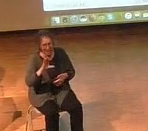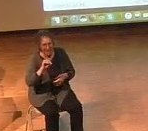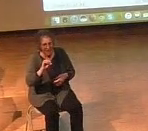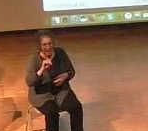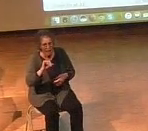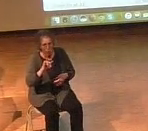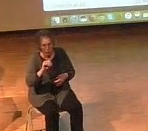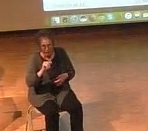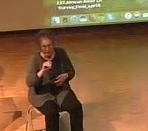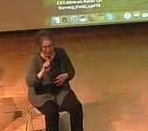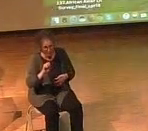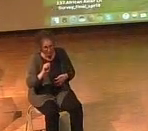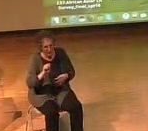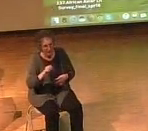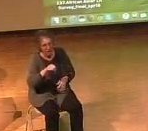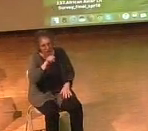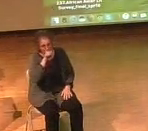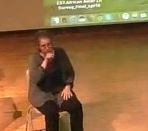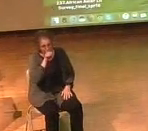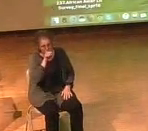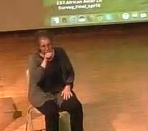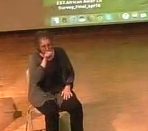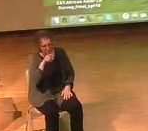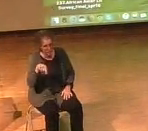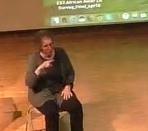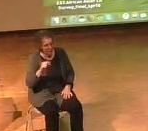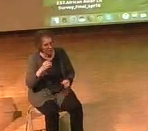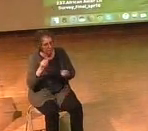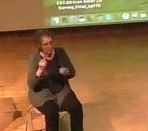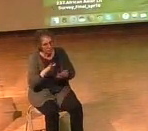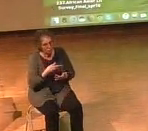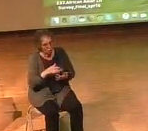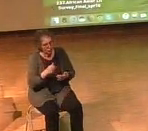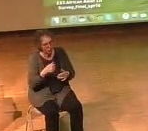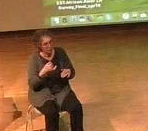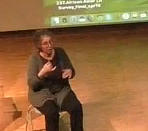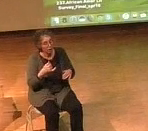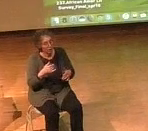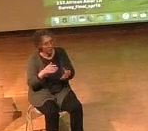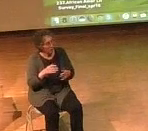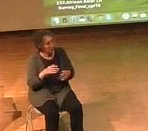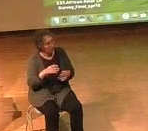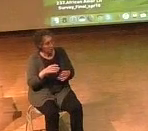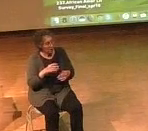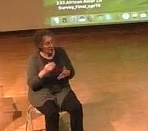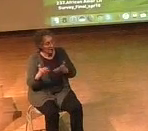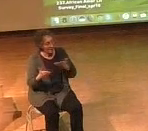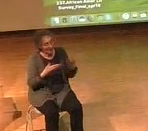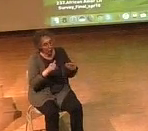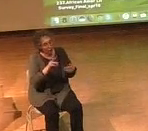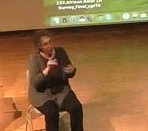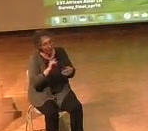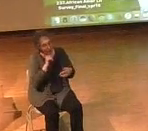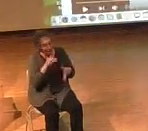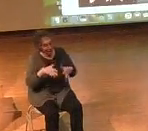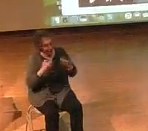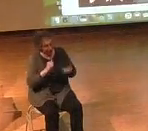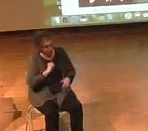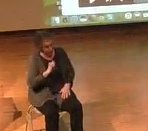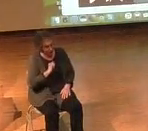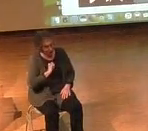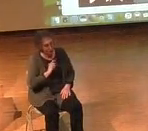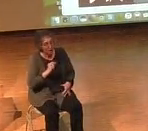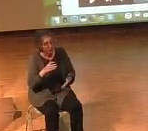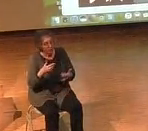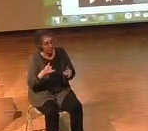So I have a lot of songs I wanted to play, but I ran out of time because I got carried away, which I'm not mad at myself. But I am going to play